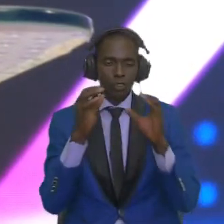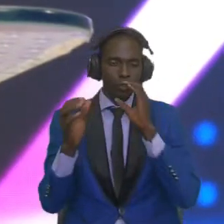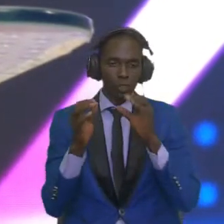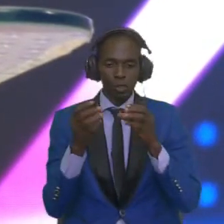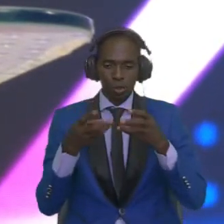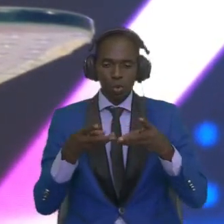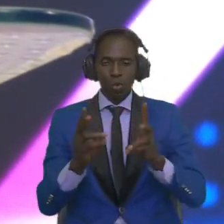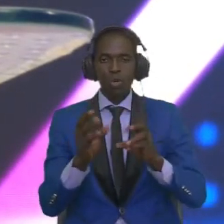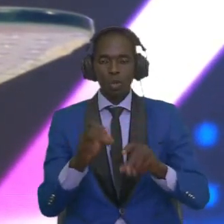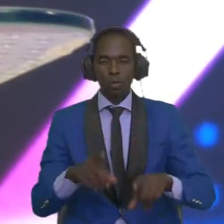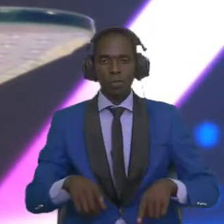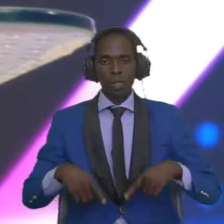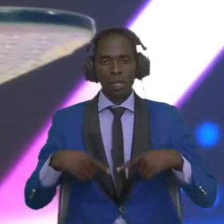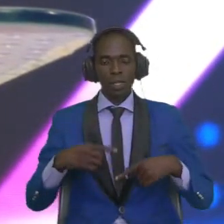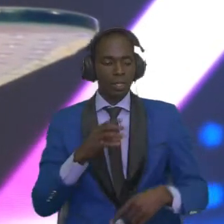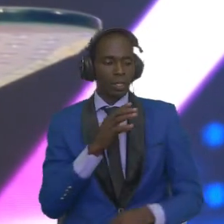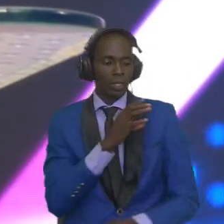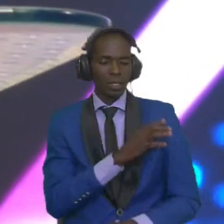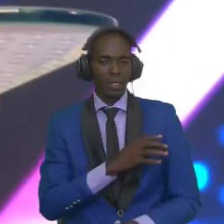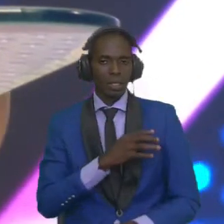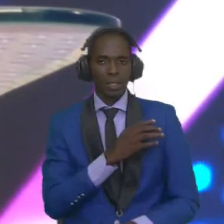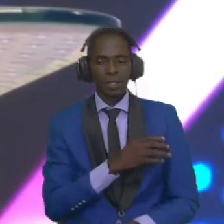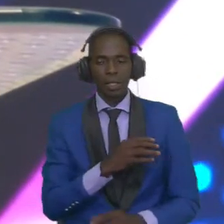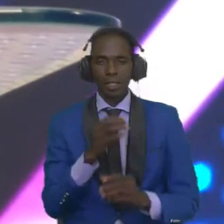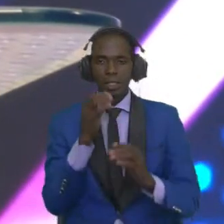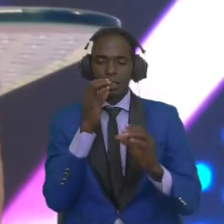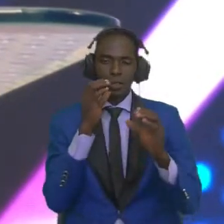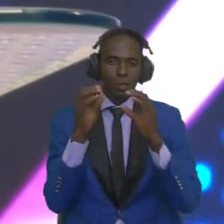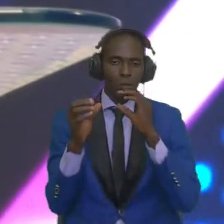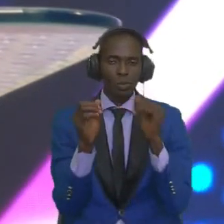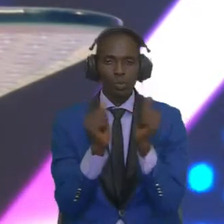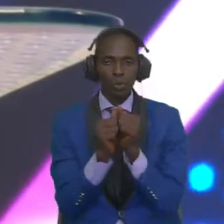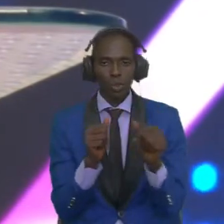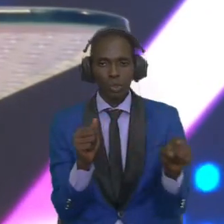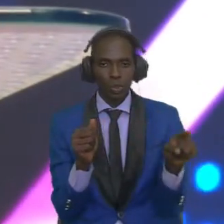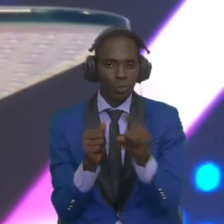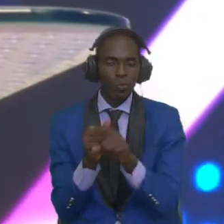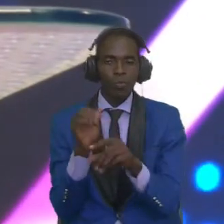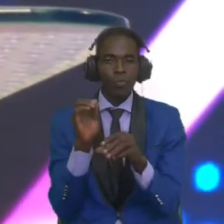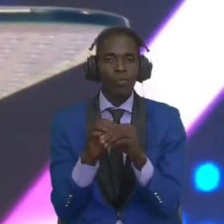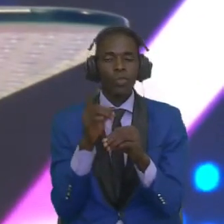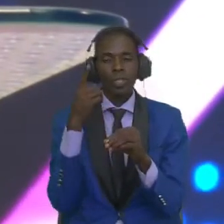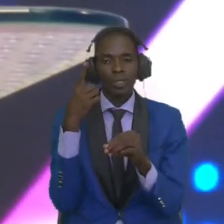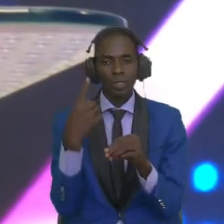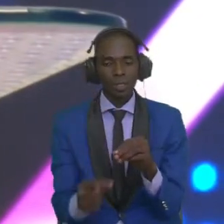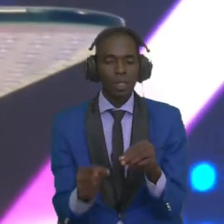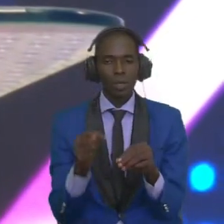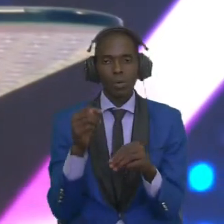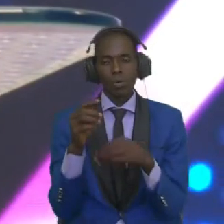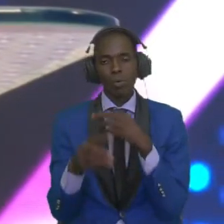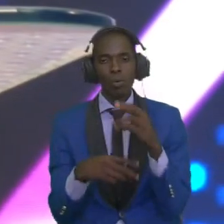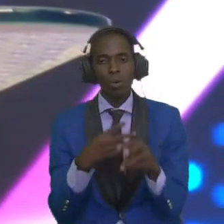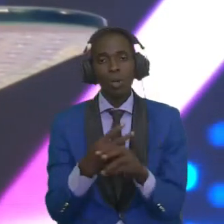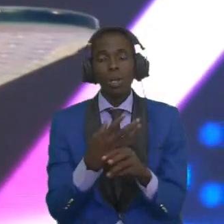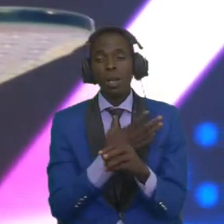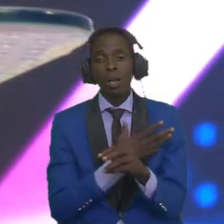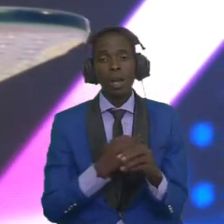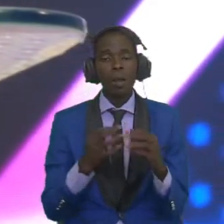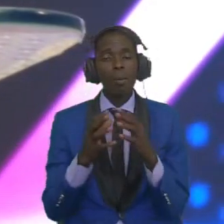life, our character, our communication with you in the world, and much